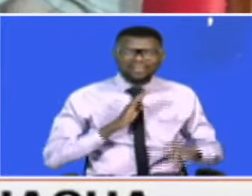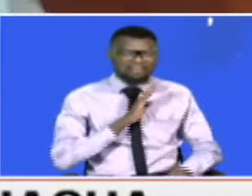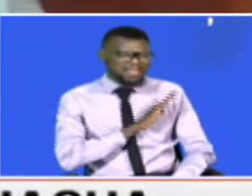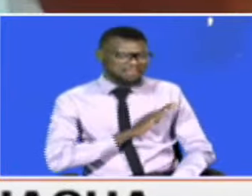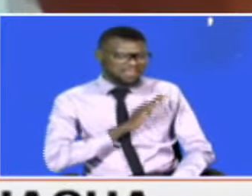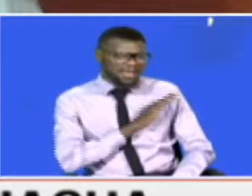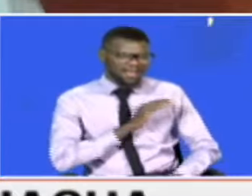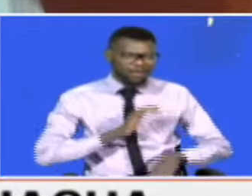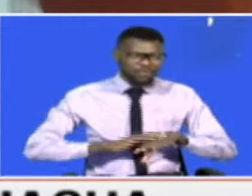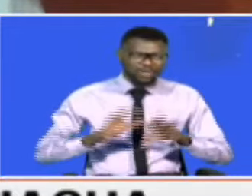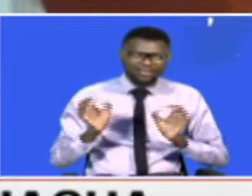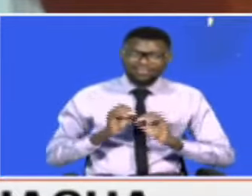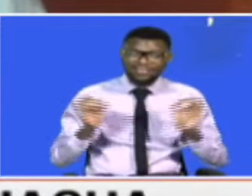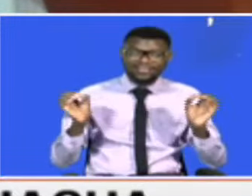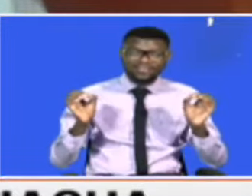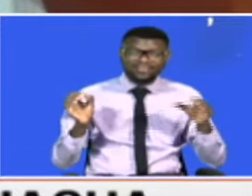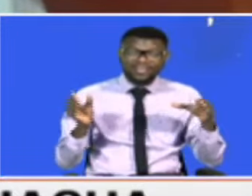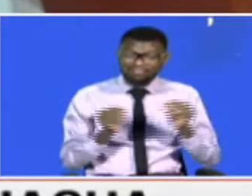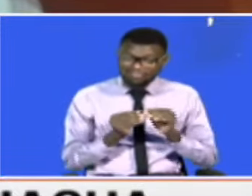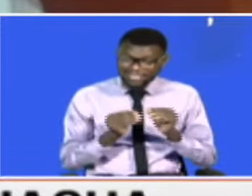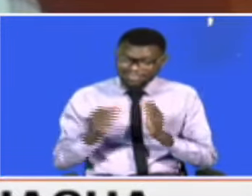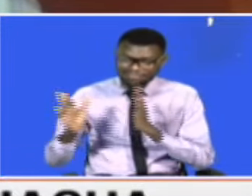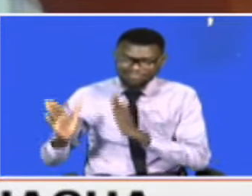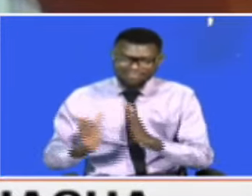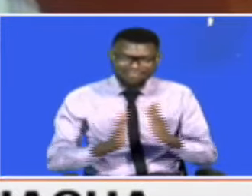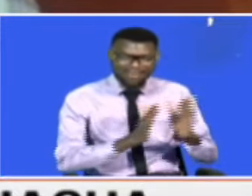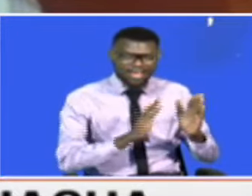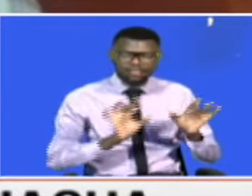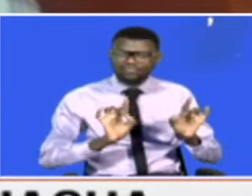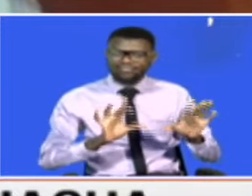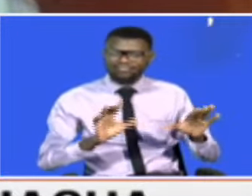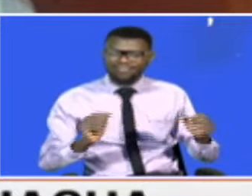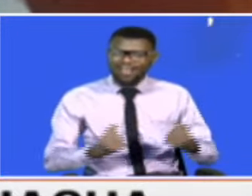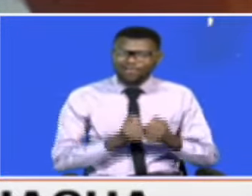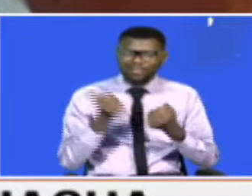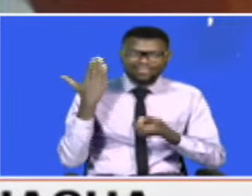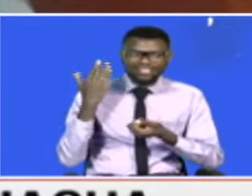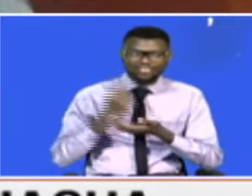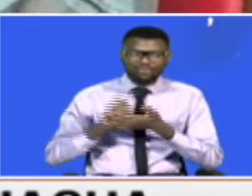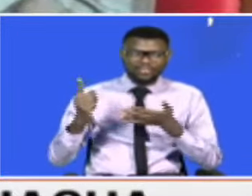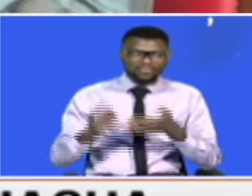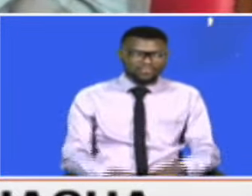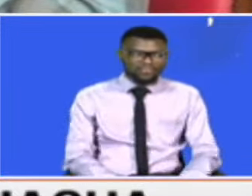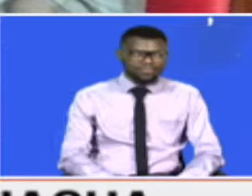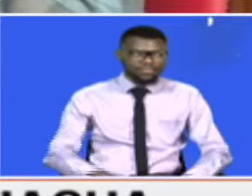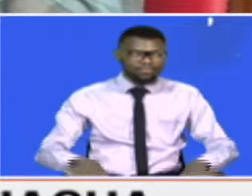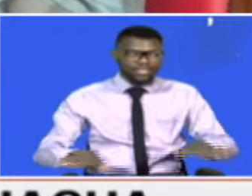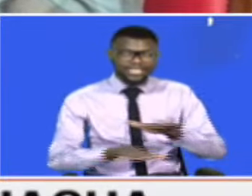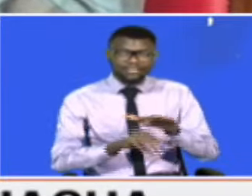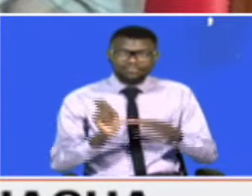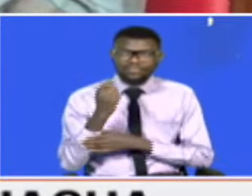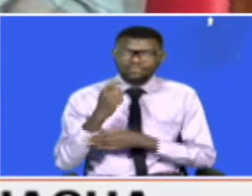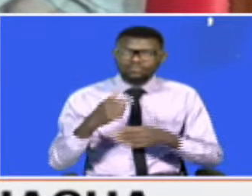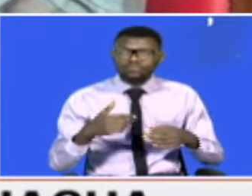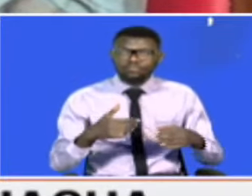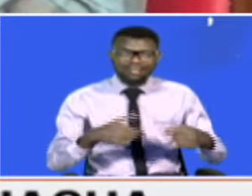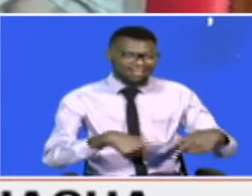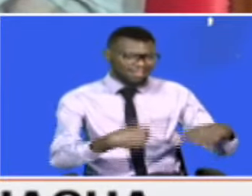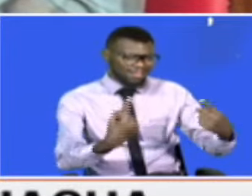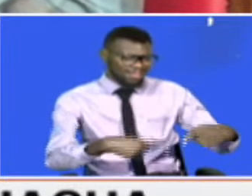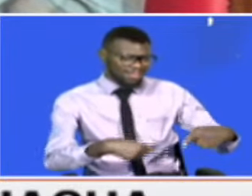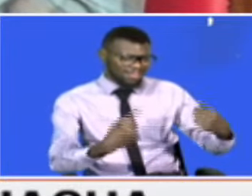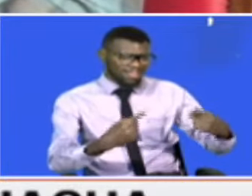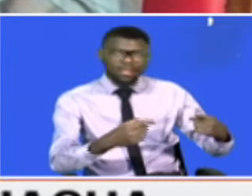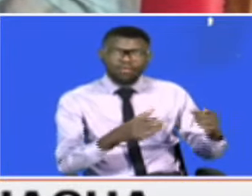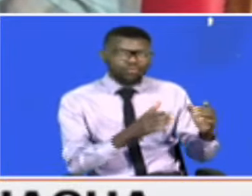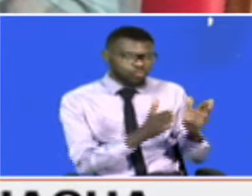According to sources, the latest meeting to plan the impeachment was held last week. The deputy president has been at loggerheads with some former